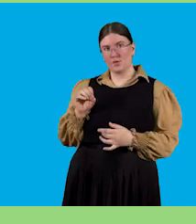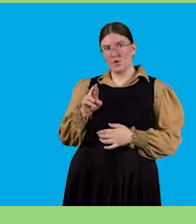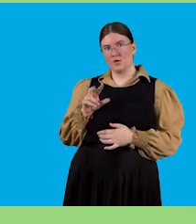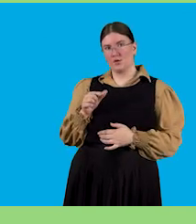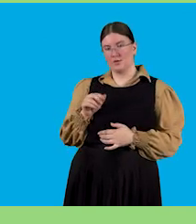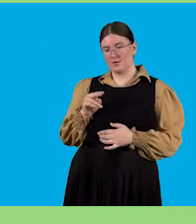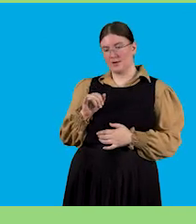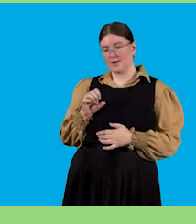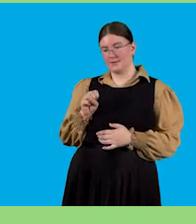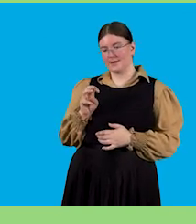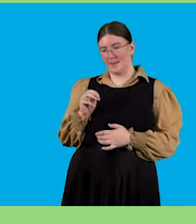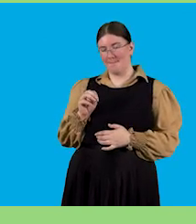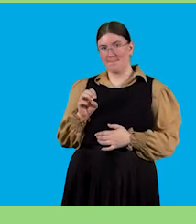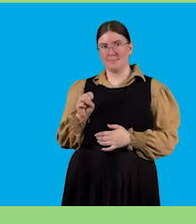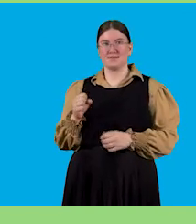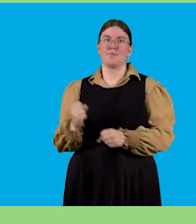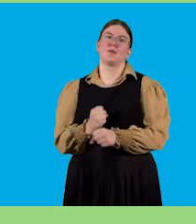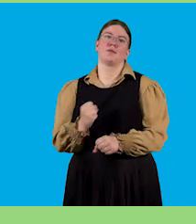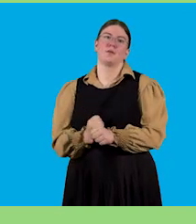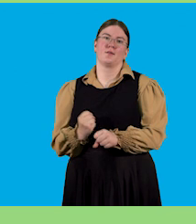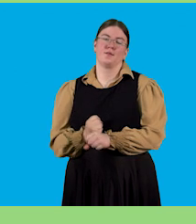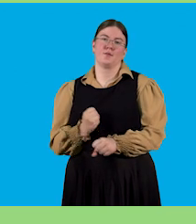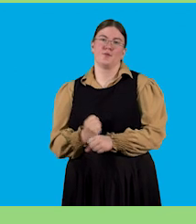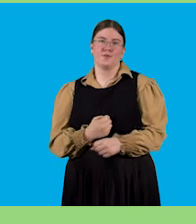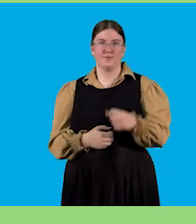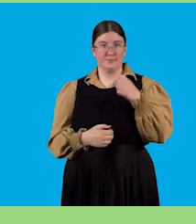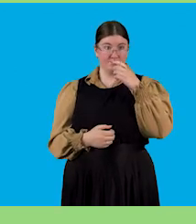new living organisms.